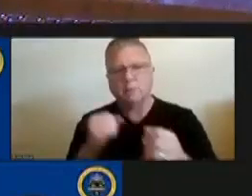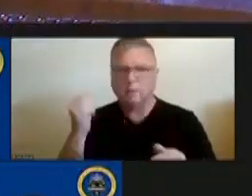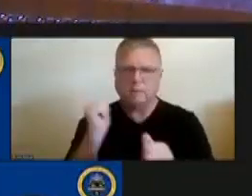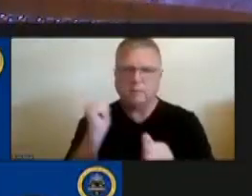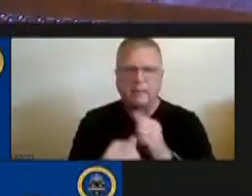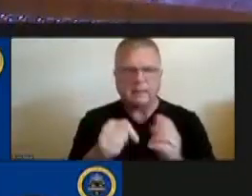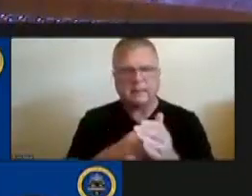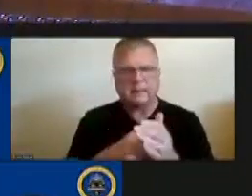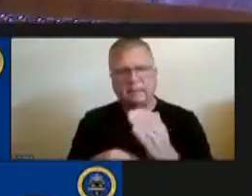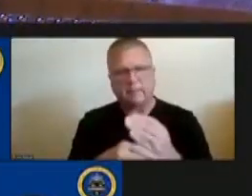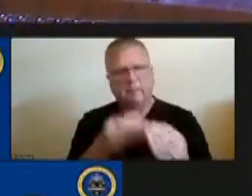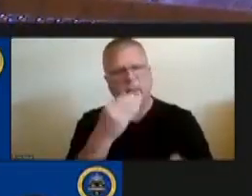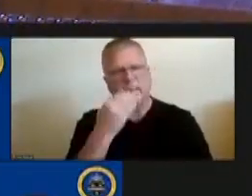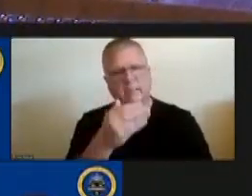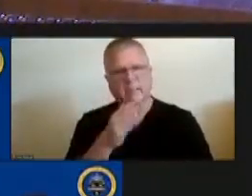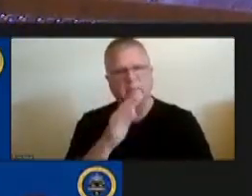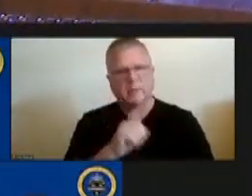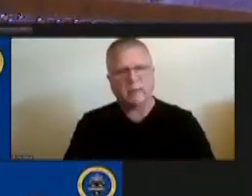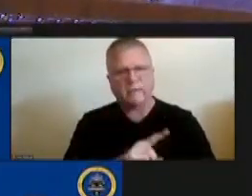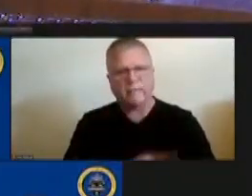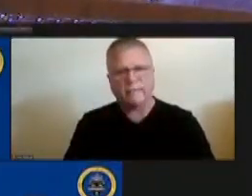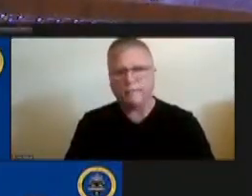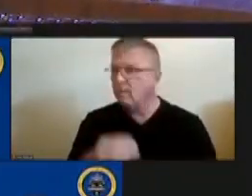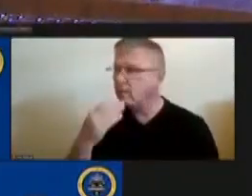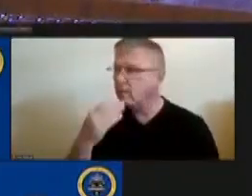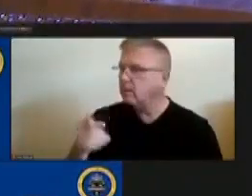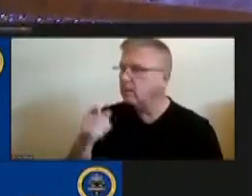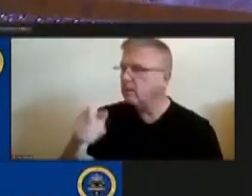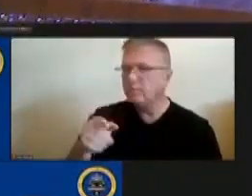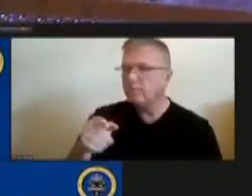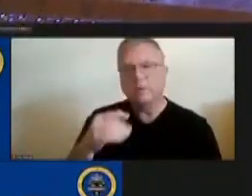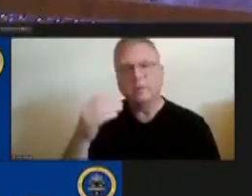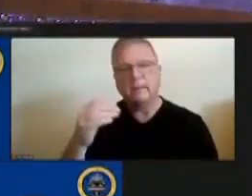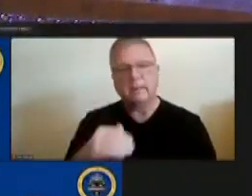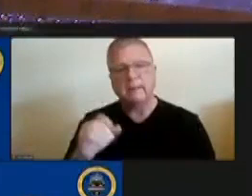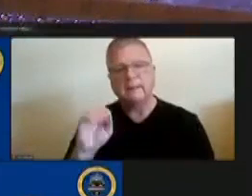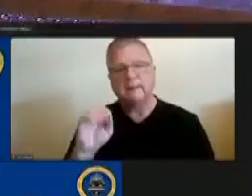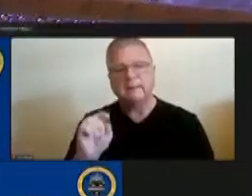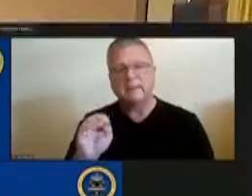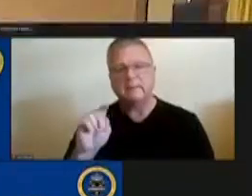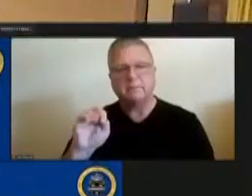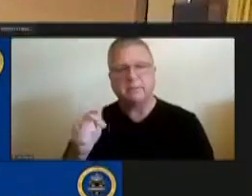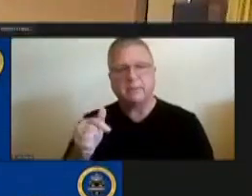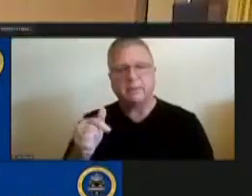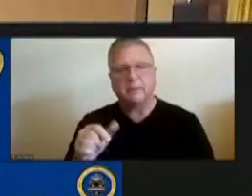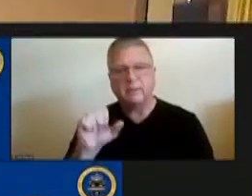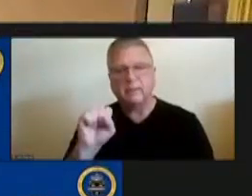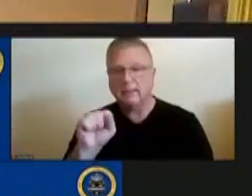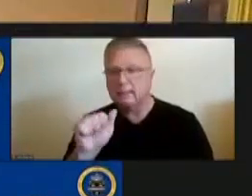Thank you. Our next speaker is Sam Spearing. Sam?